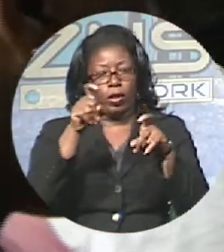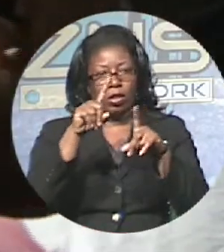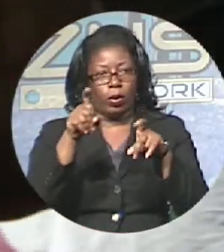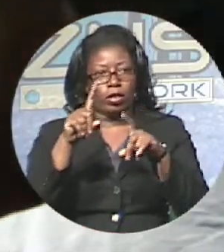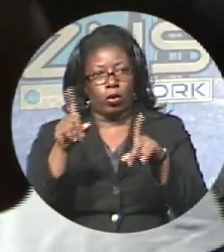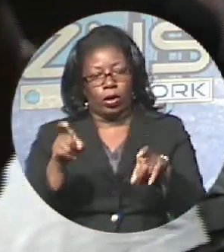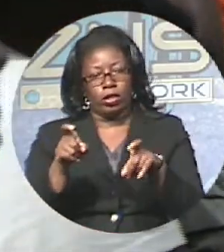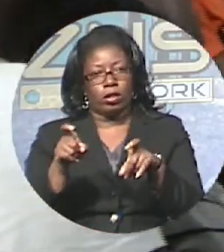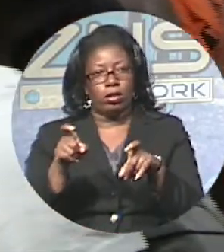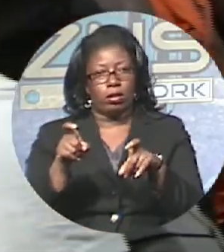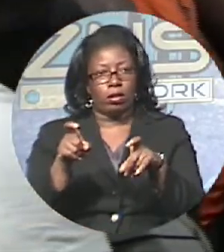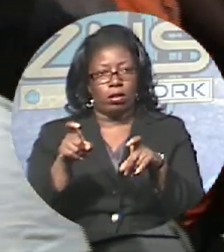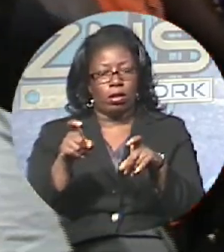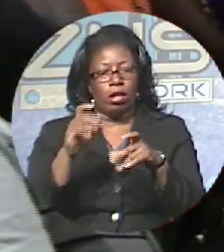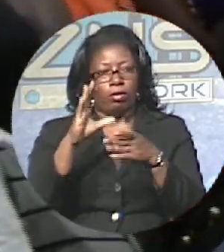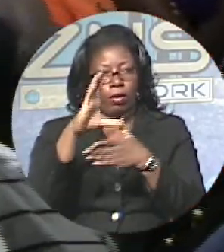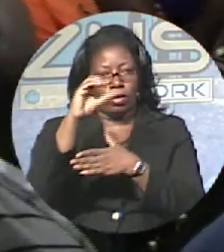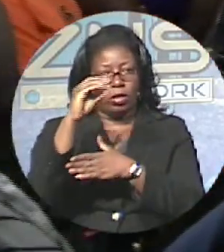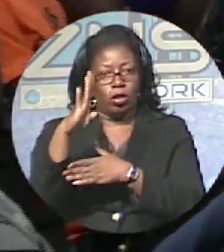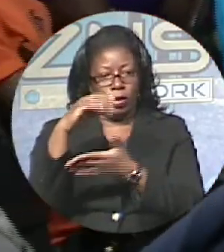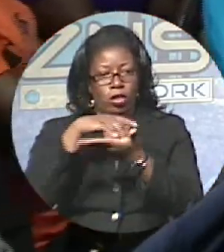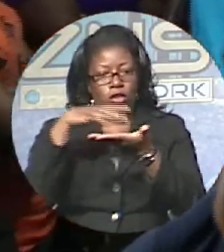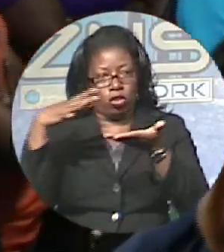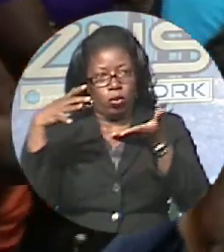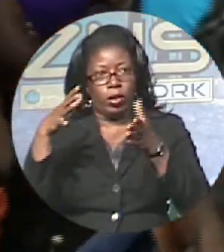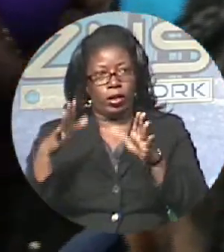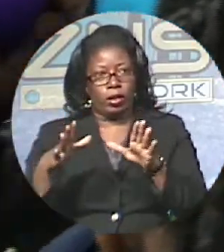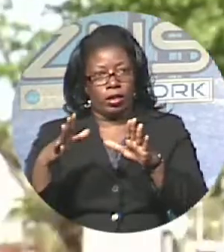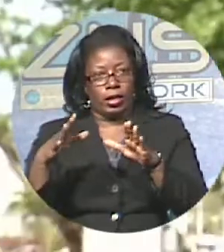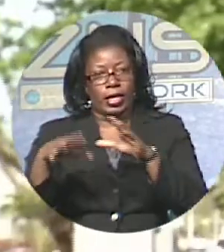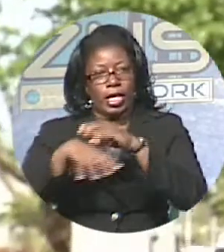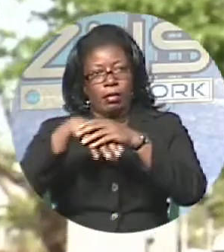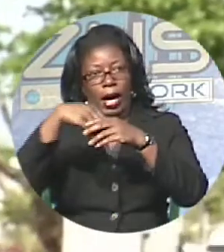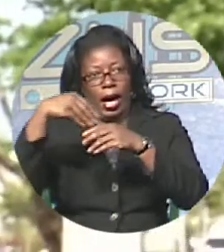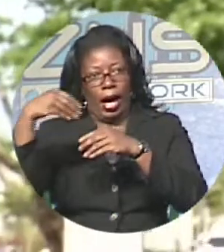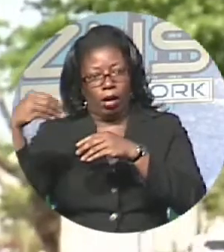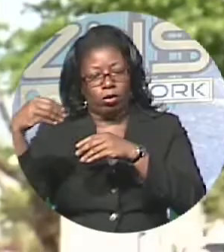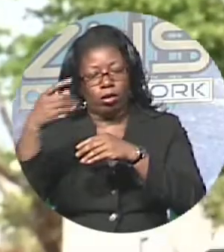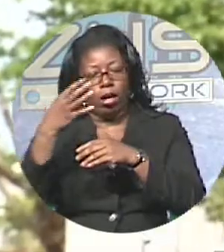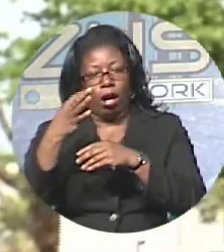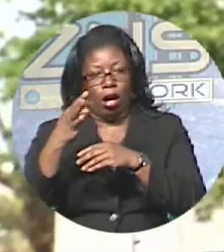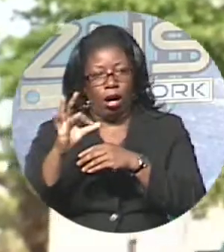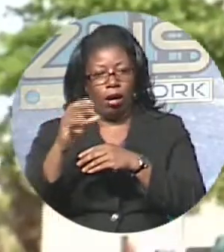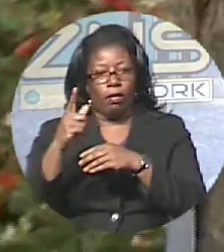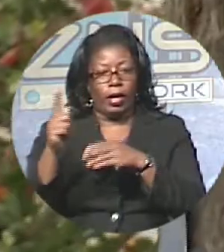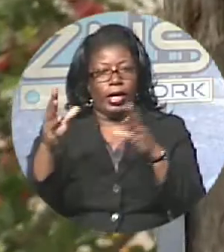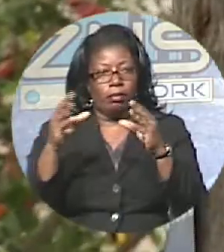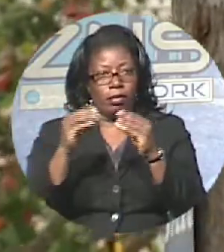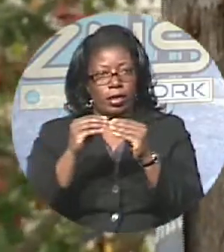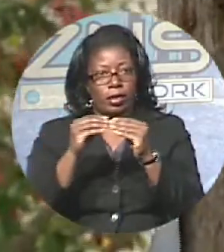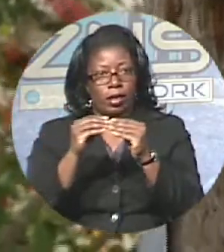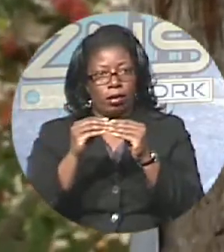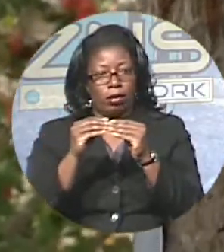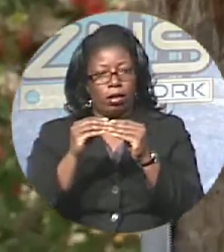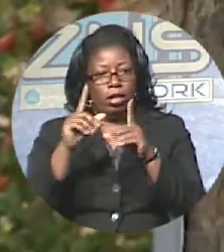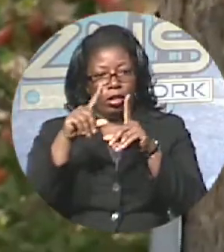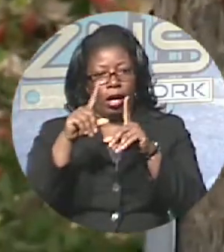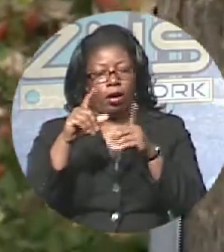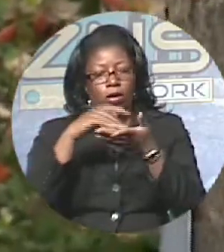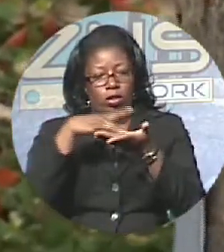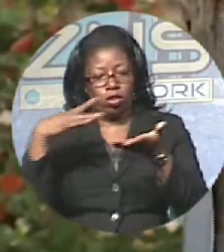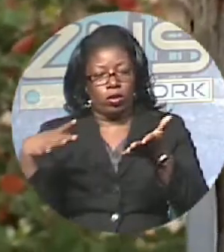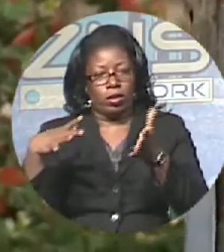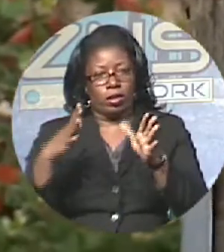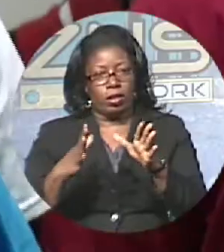mob of irate college students after he exited a press conference. The students want answers over the recent hike in student fees, which they feel are